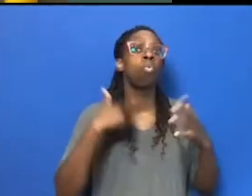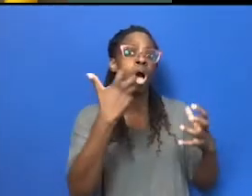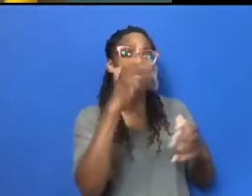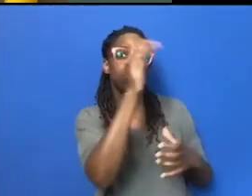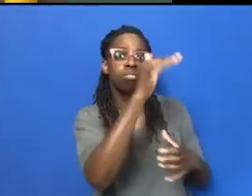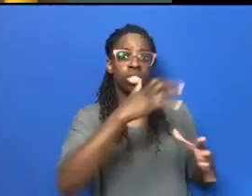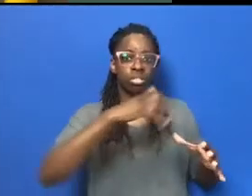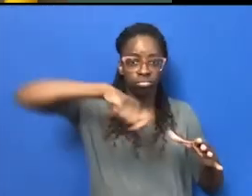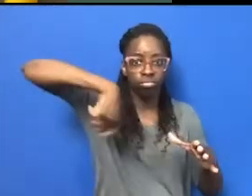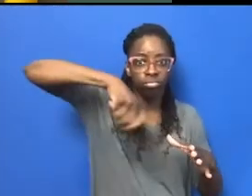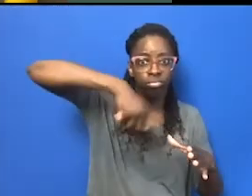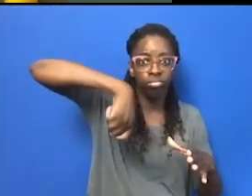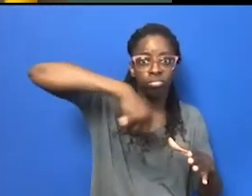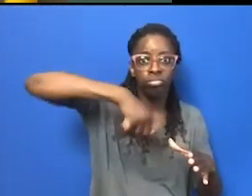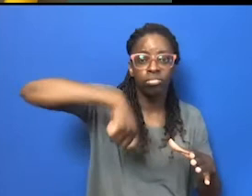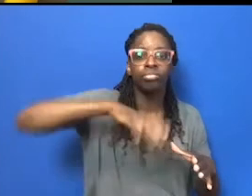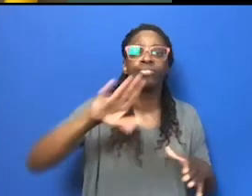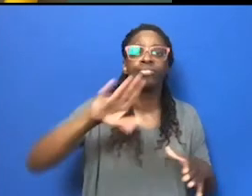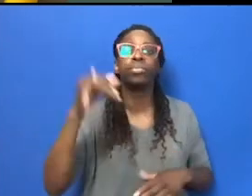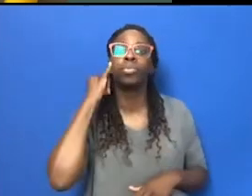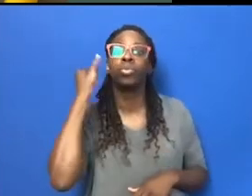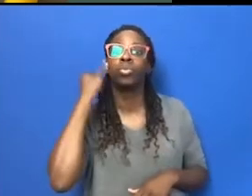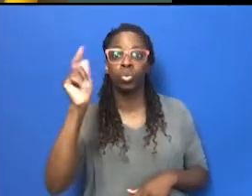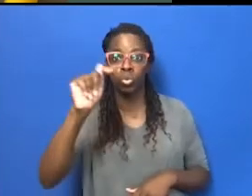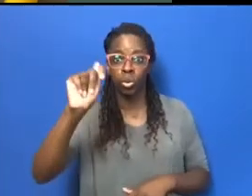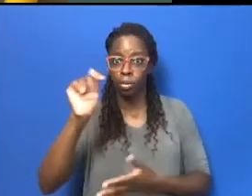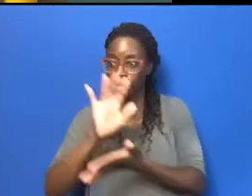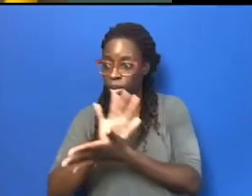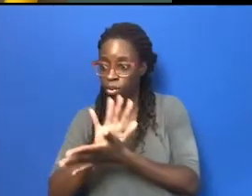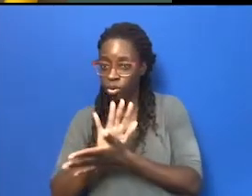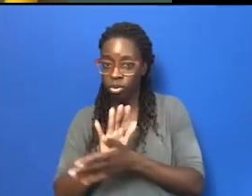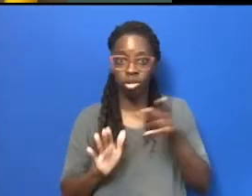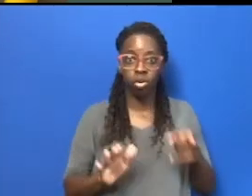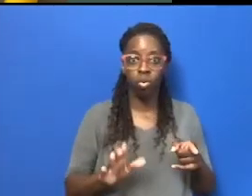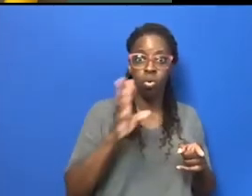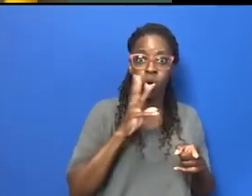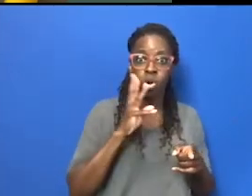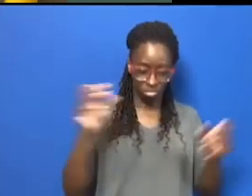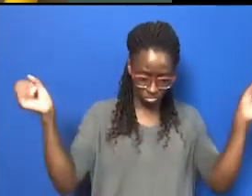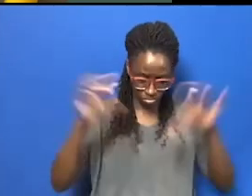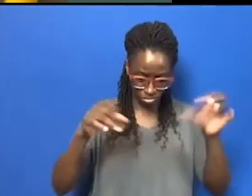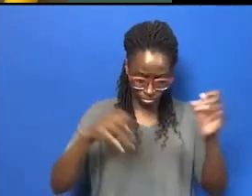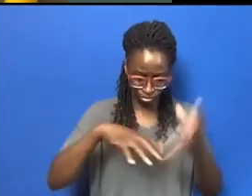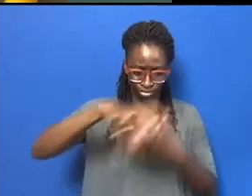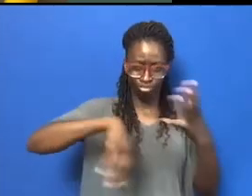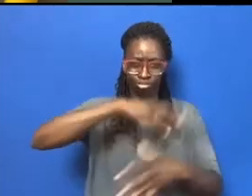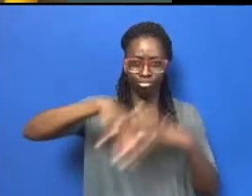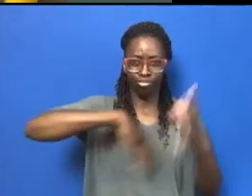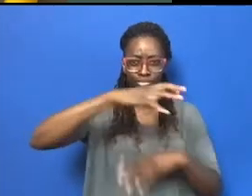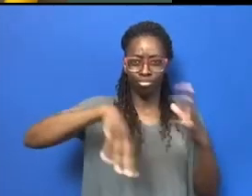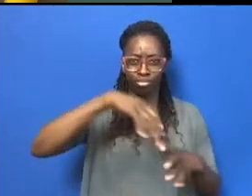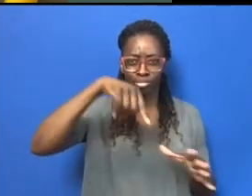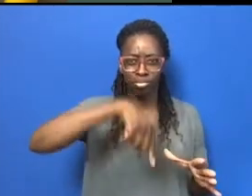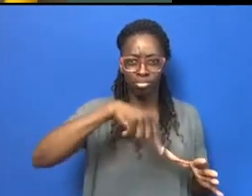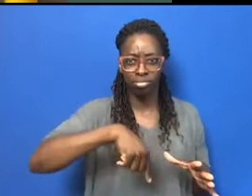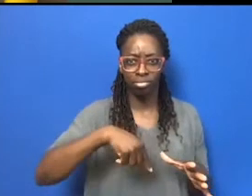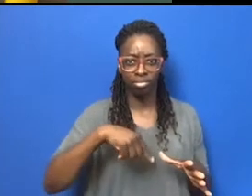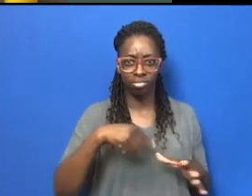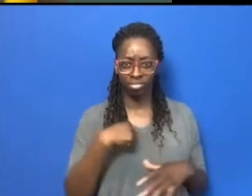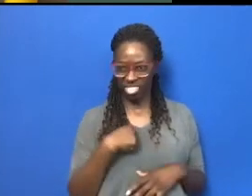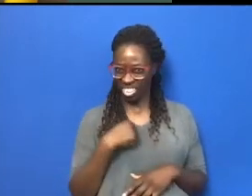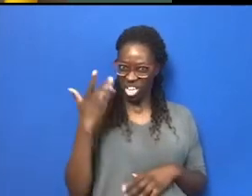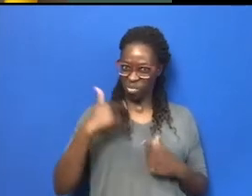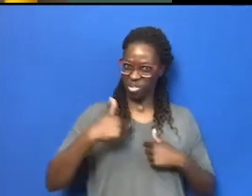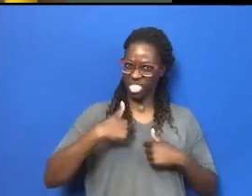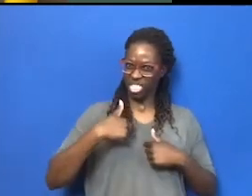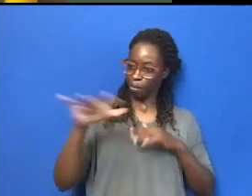water in this toilet paper mush activity that we have here in the picture. So providing lots of choices and providing engaging materials